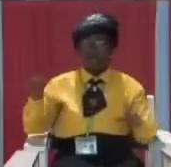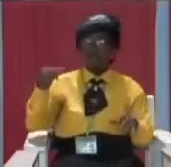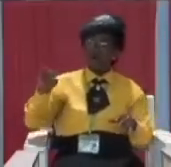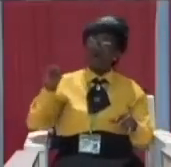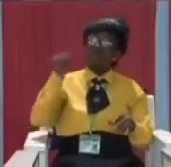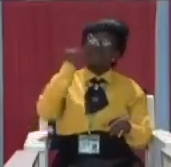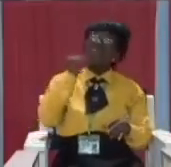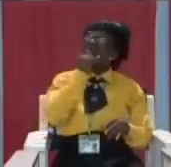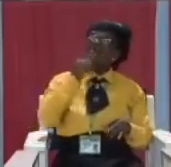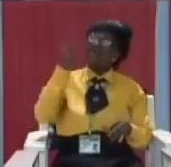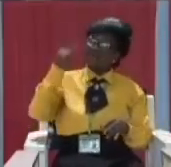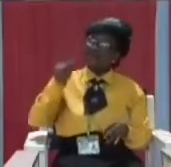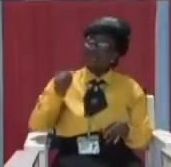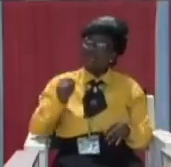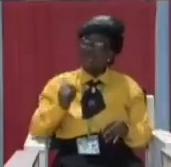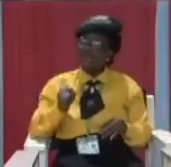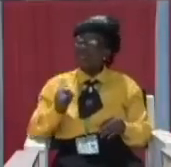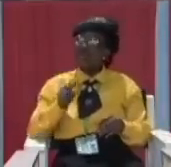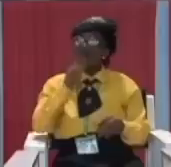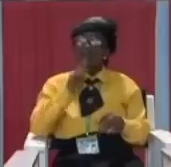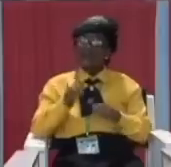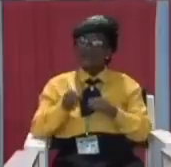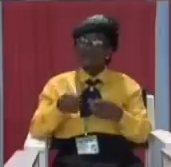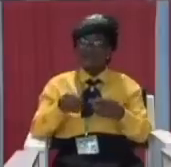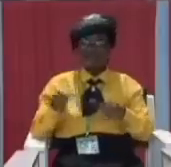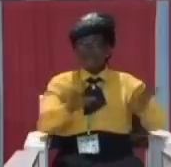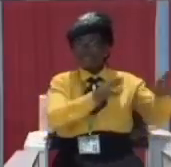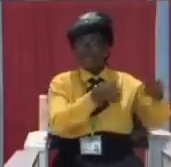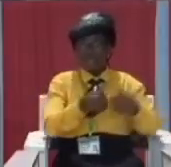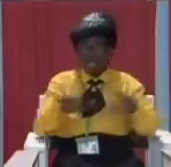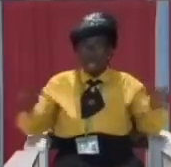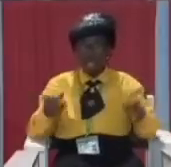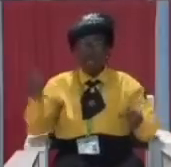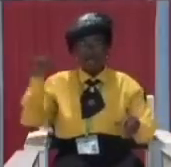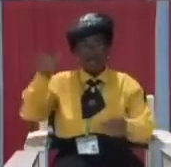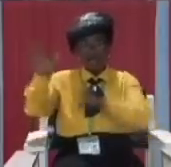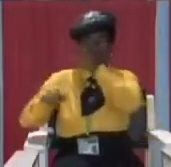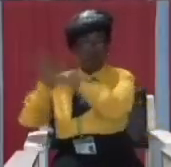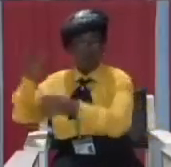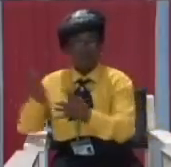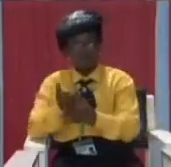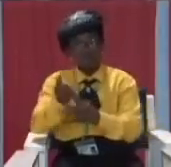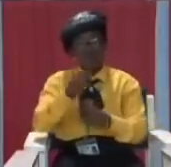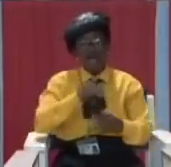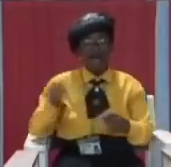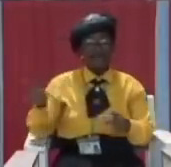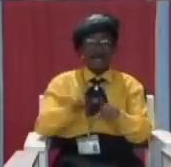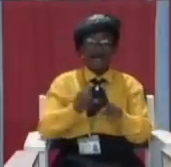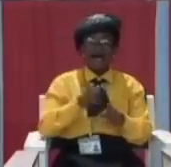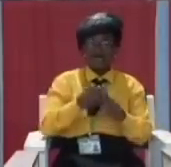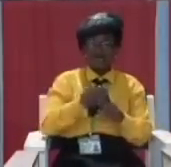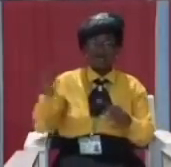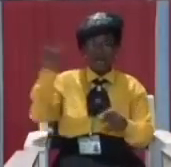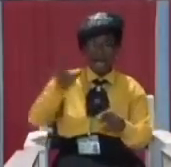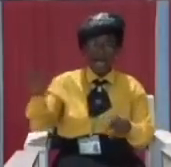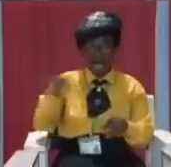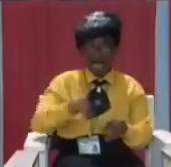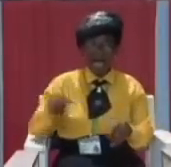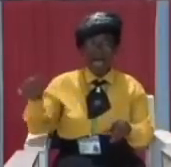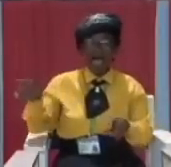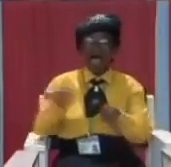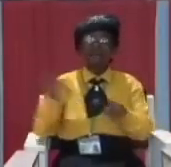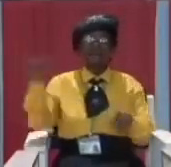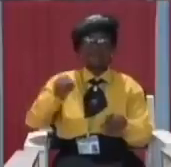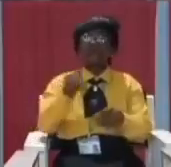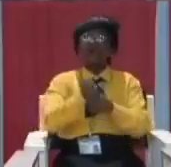They walked through on dry ground. As soon as they got to the other side, God said to the